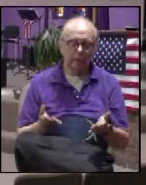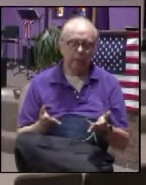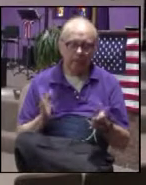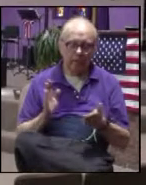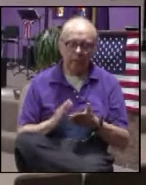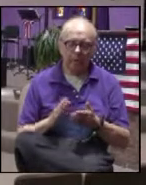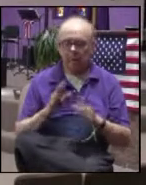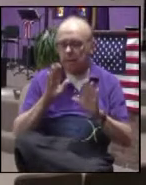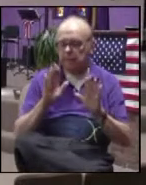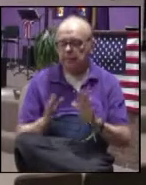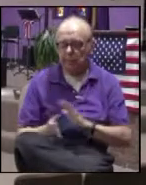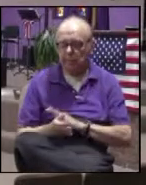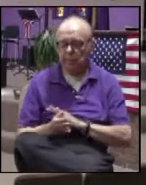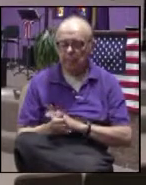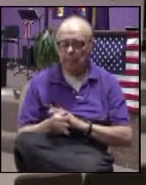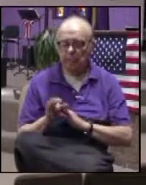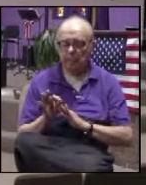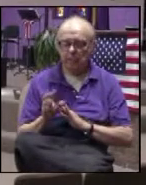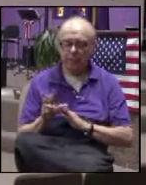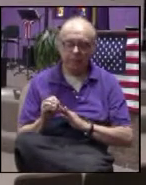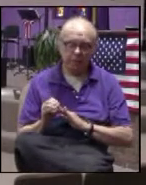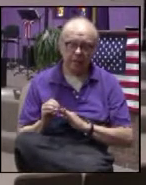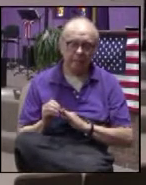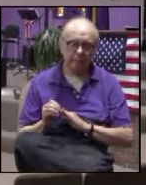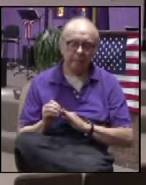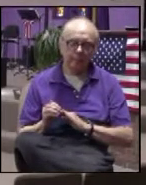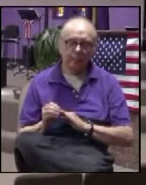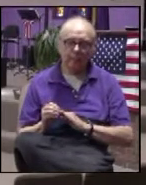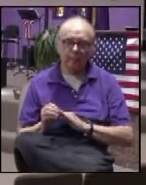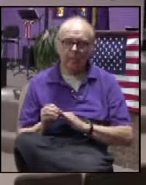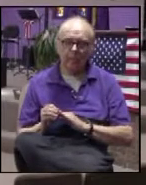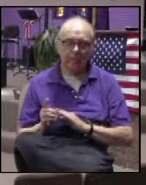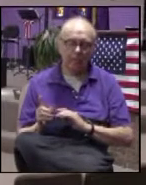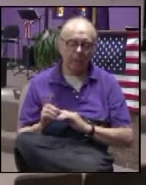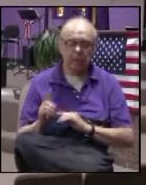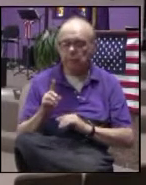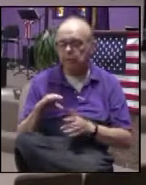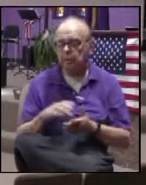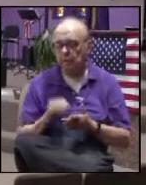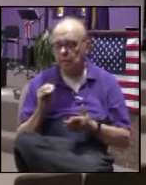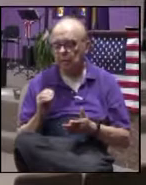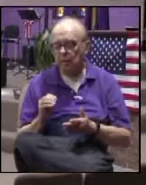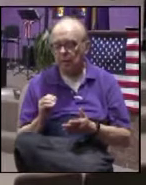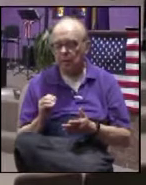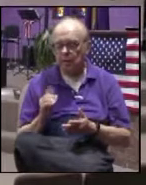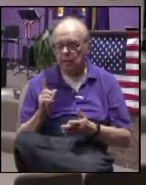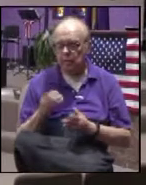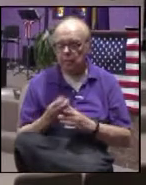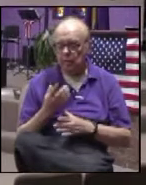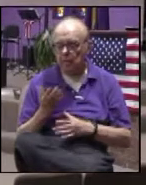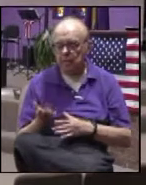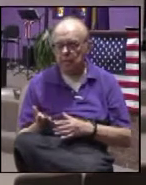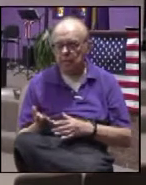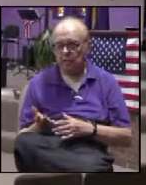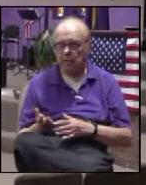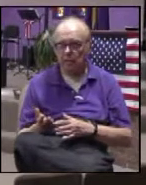groups on Sunday morning at 9:30. That's where you learn. That's where you grow.